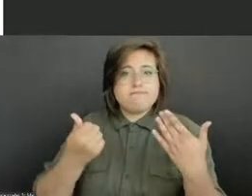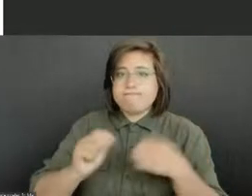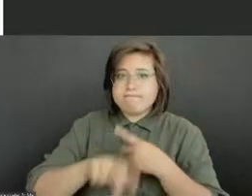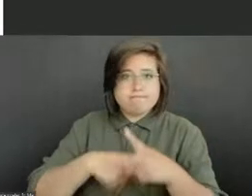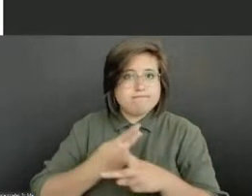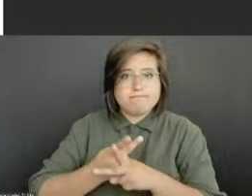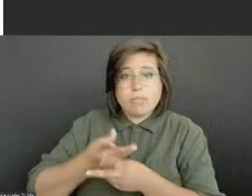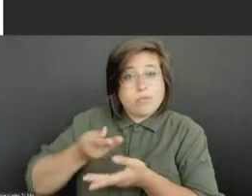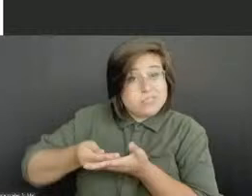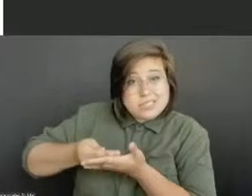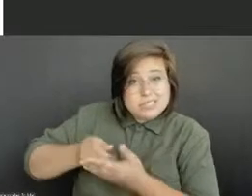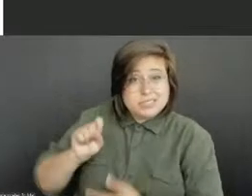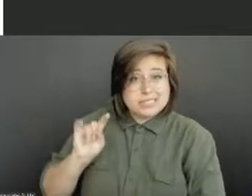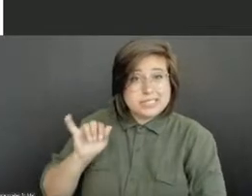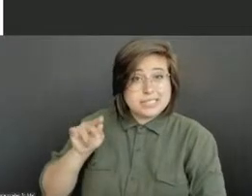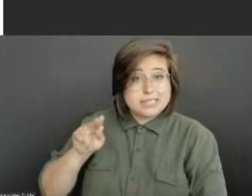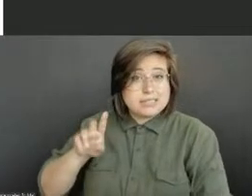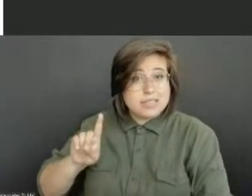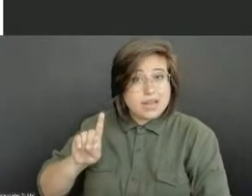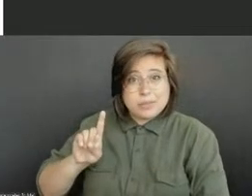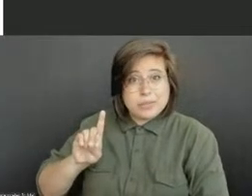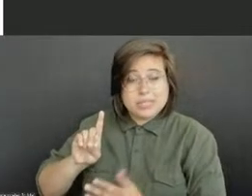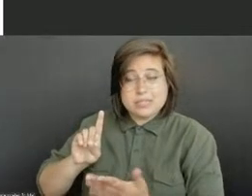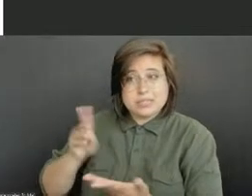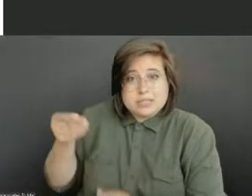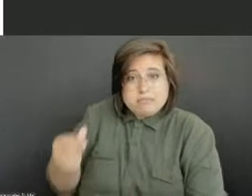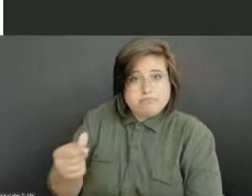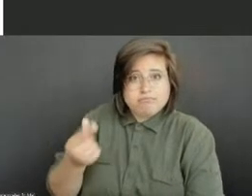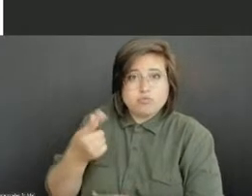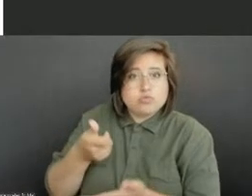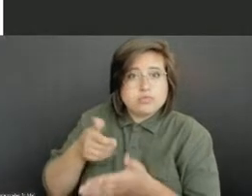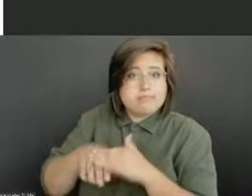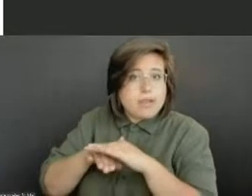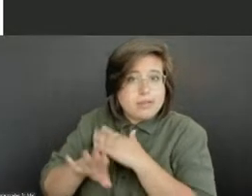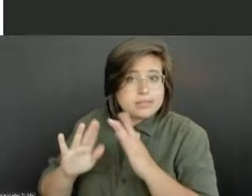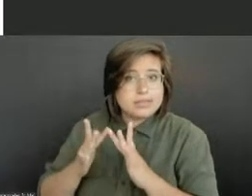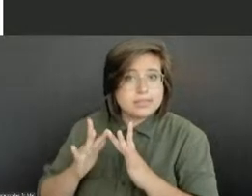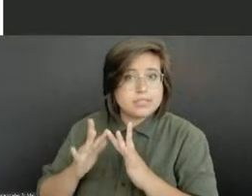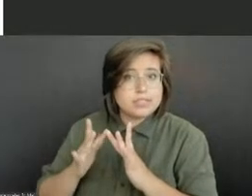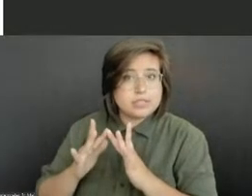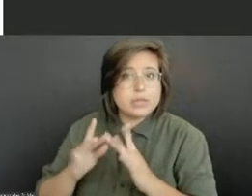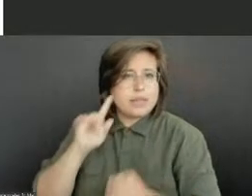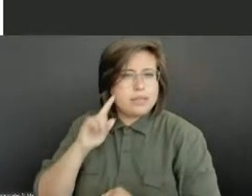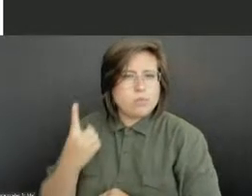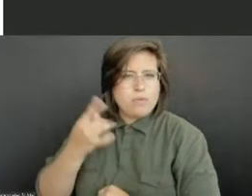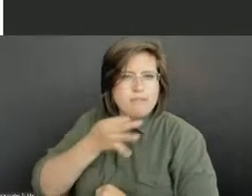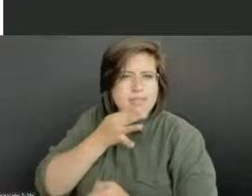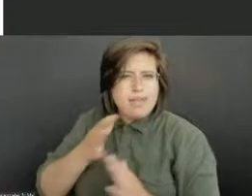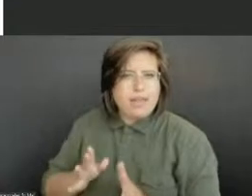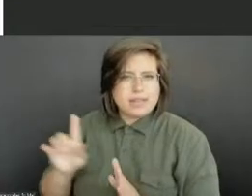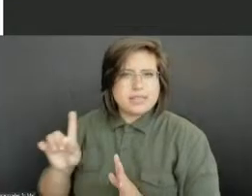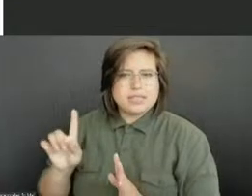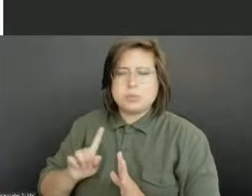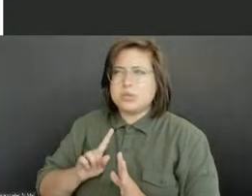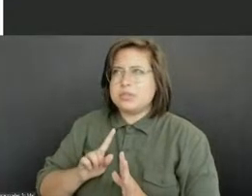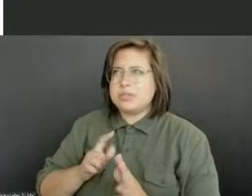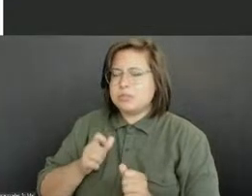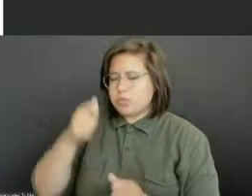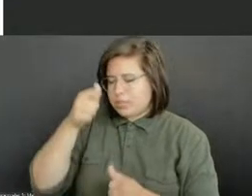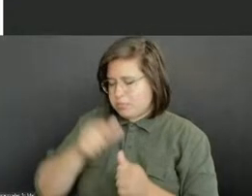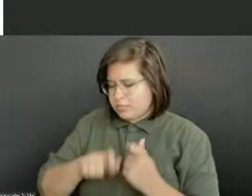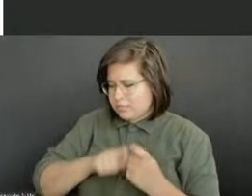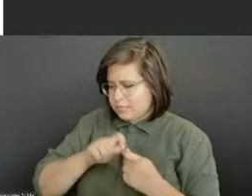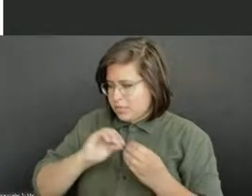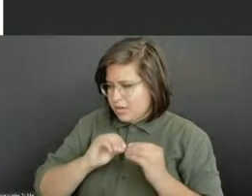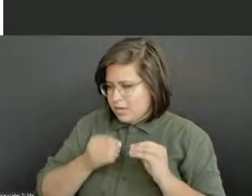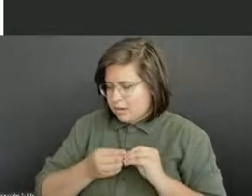that communities need for access to the internet. I think one of the experts talk about I can't remember the exact number, but just